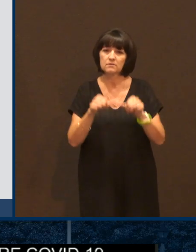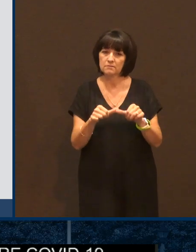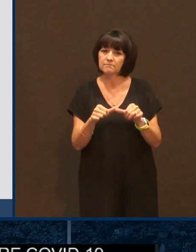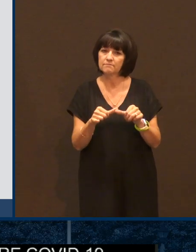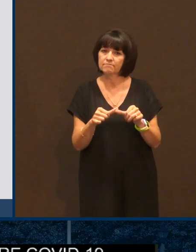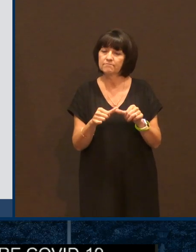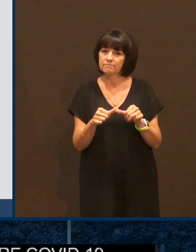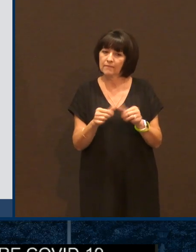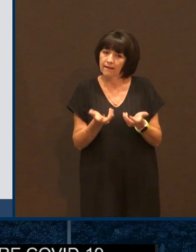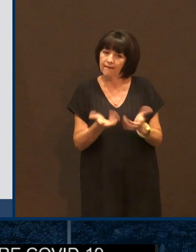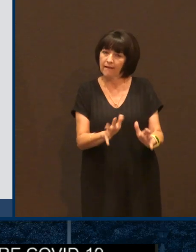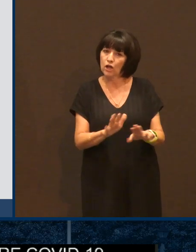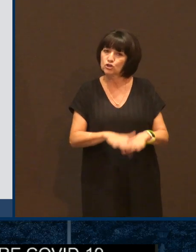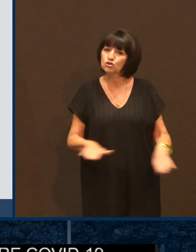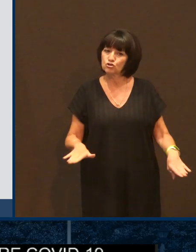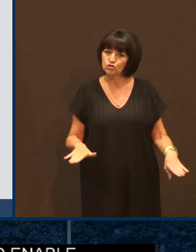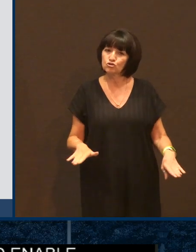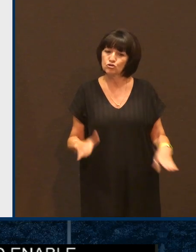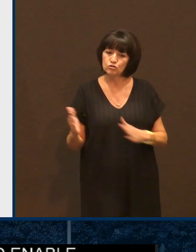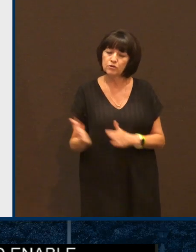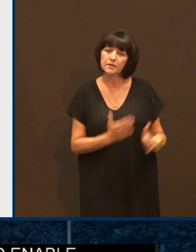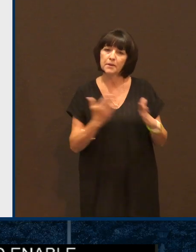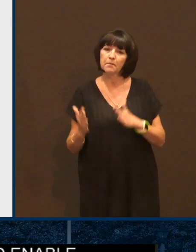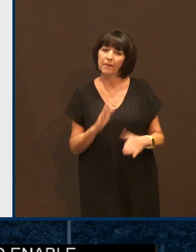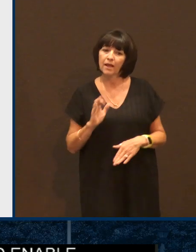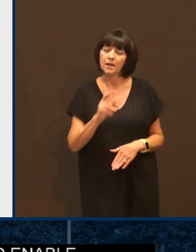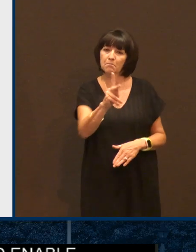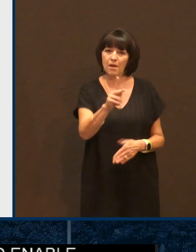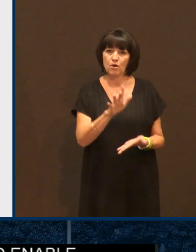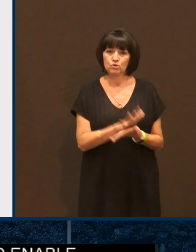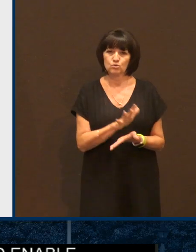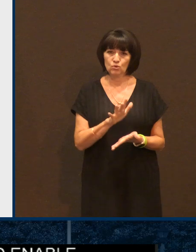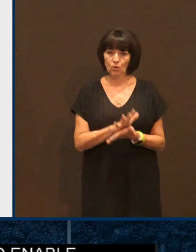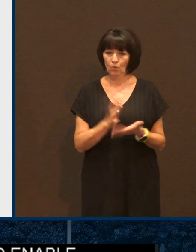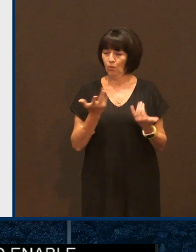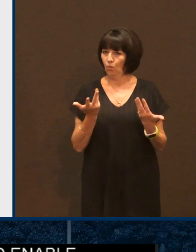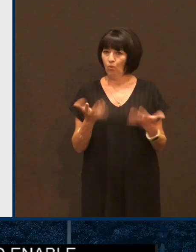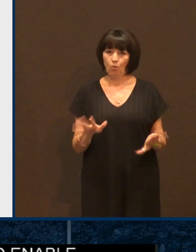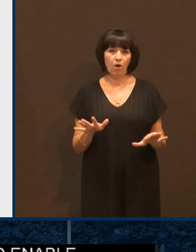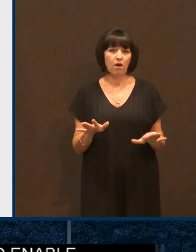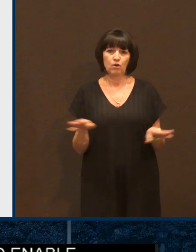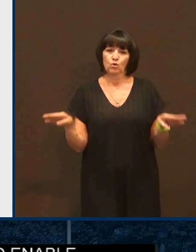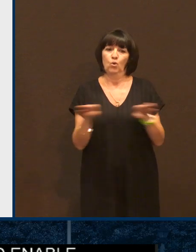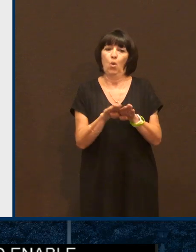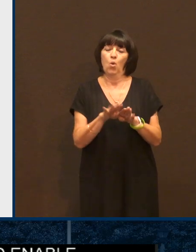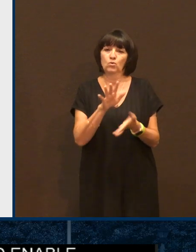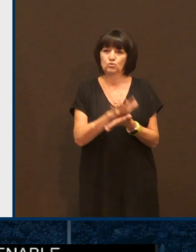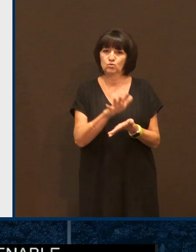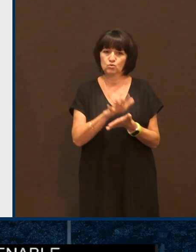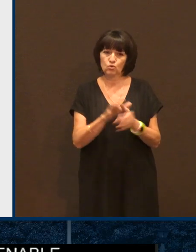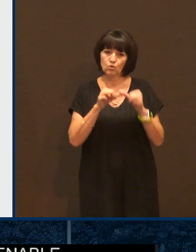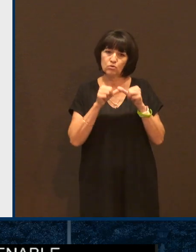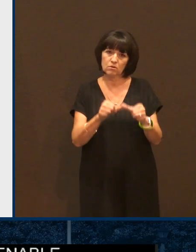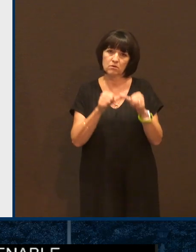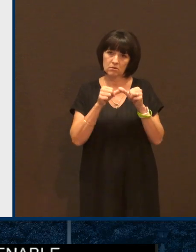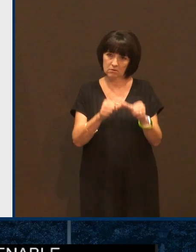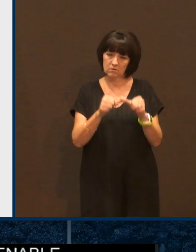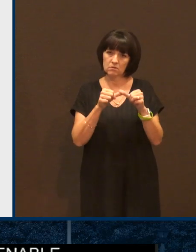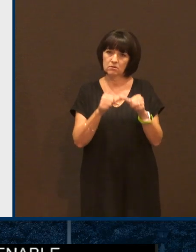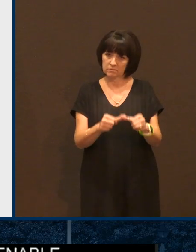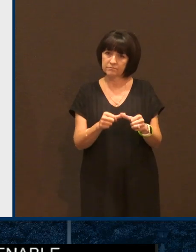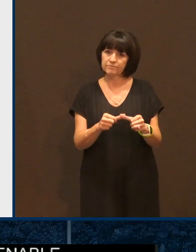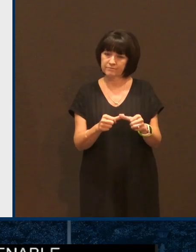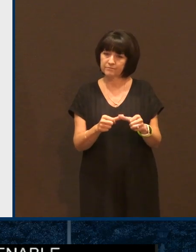that will enable them to be successful in the long term and not miss days of instruction